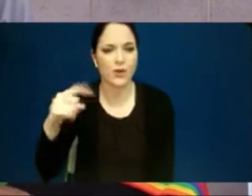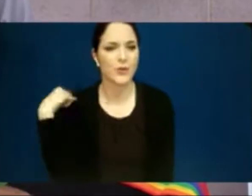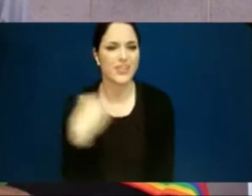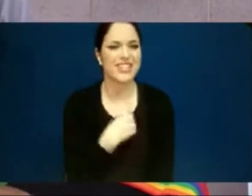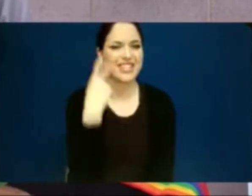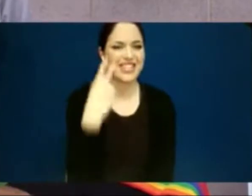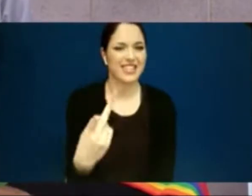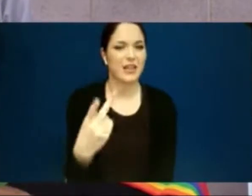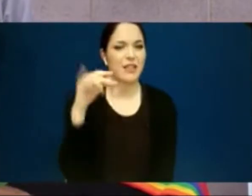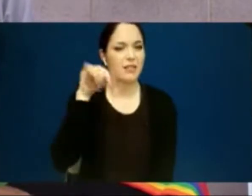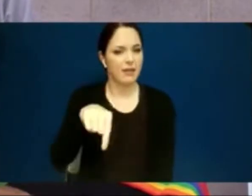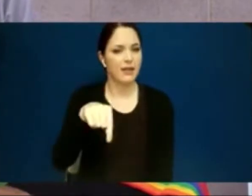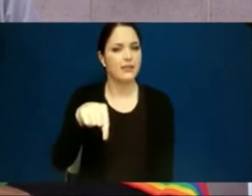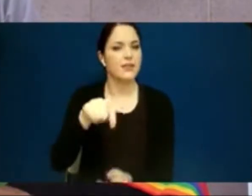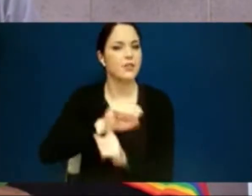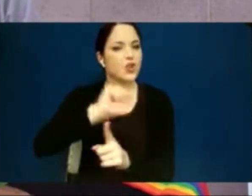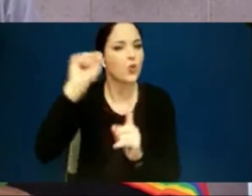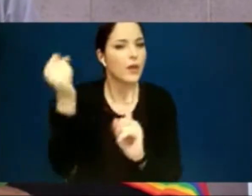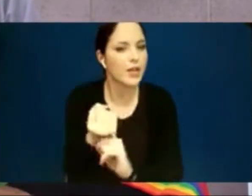and peace.